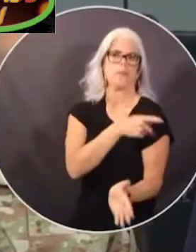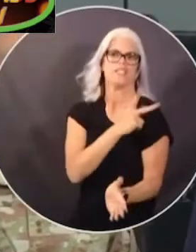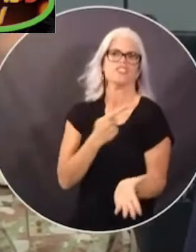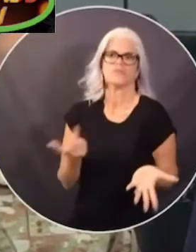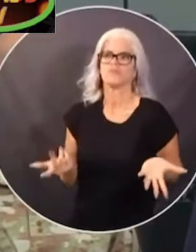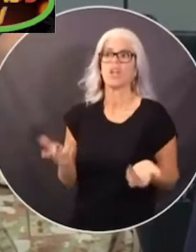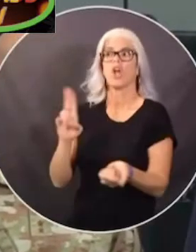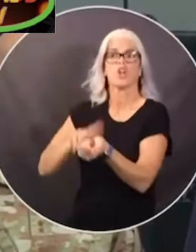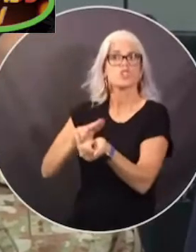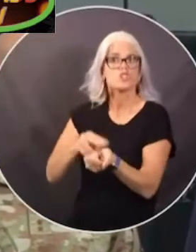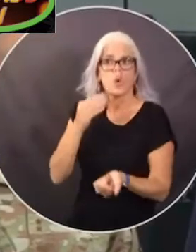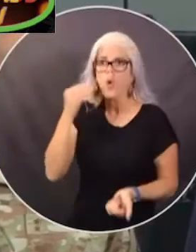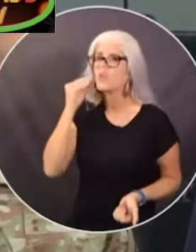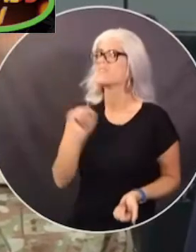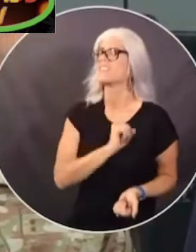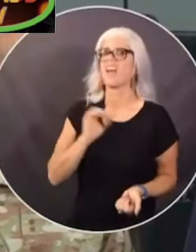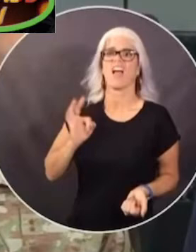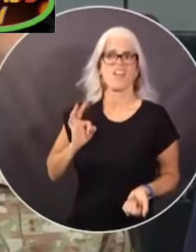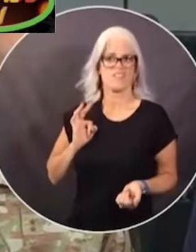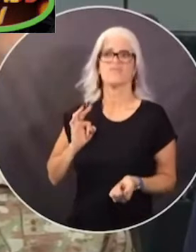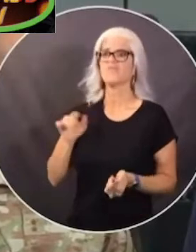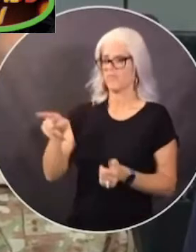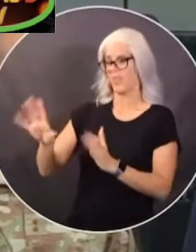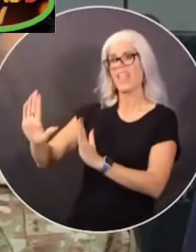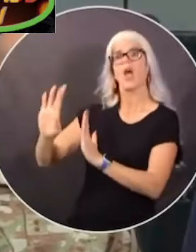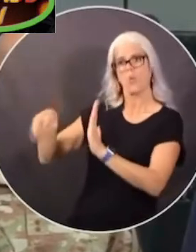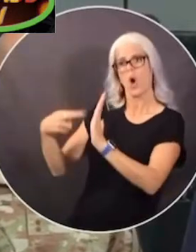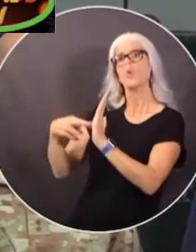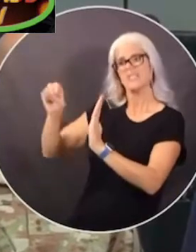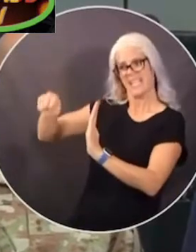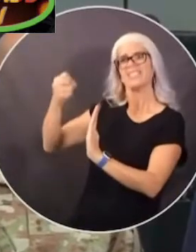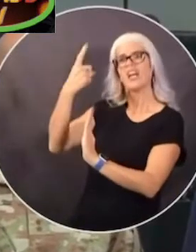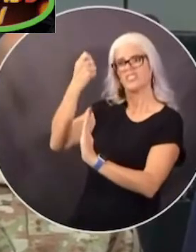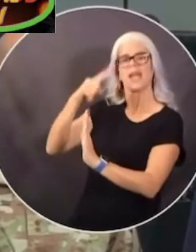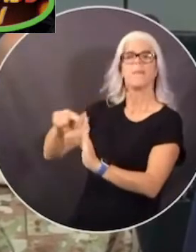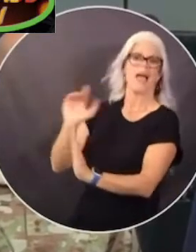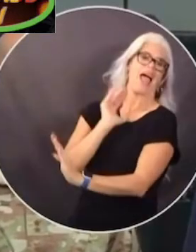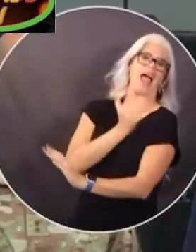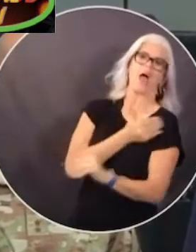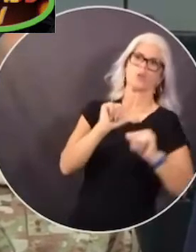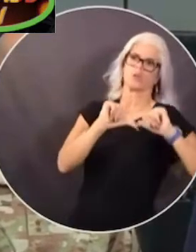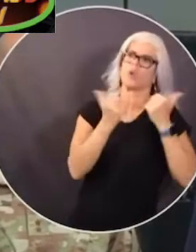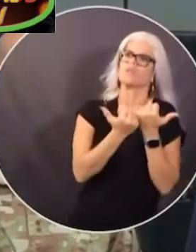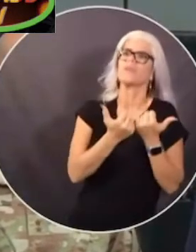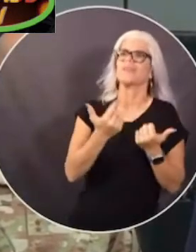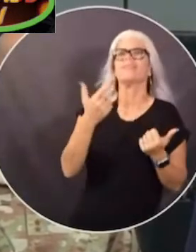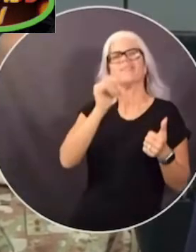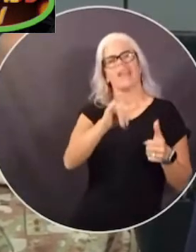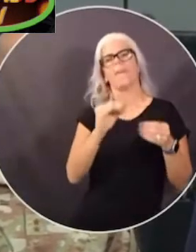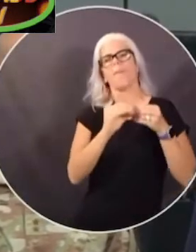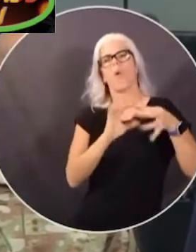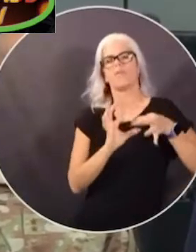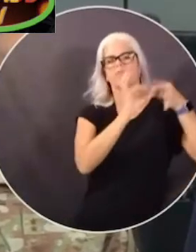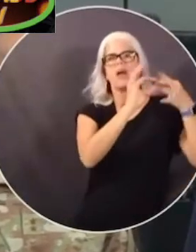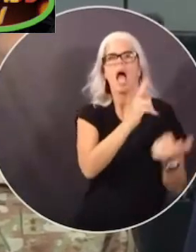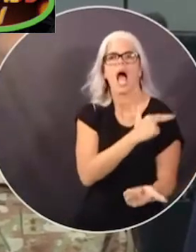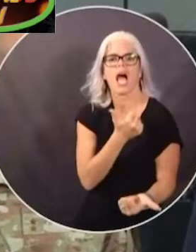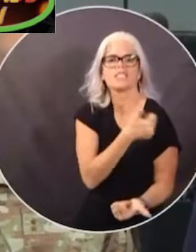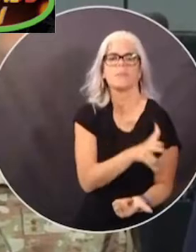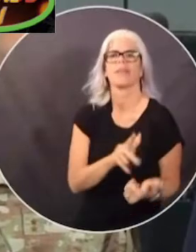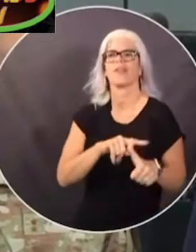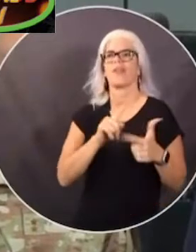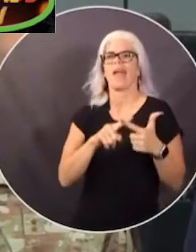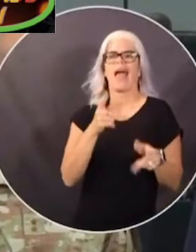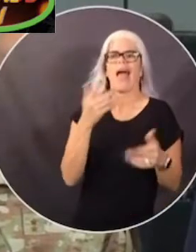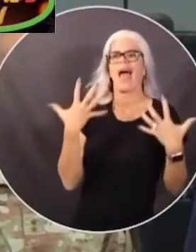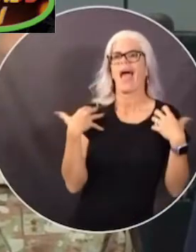a role to play, but all of the associations that I mentioned earlier, right? So the Hospital Association, Healthcare Association, Leading Age,